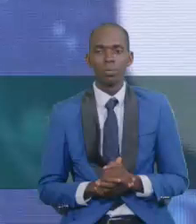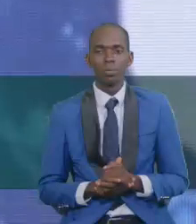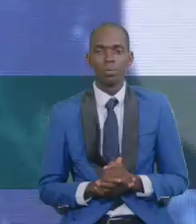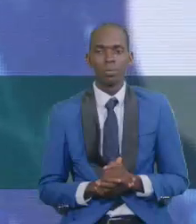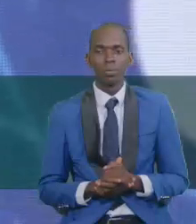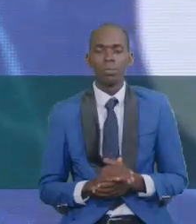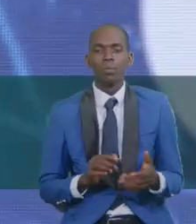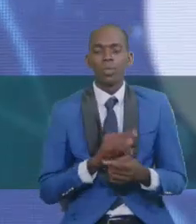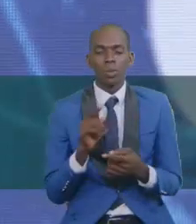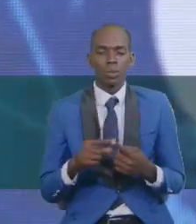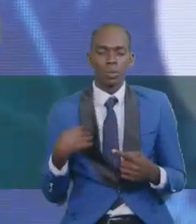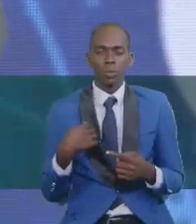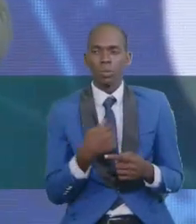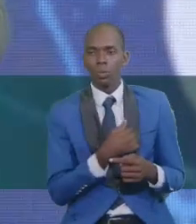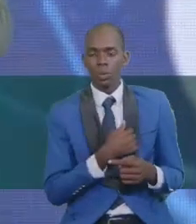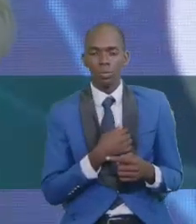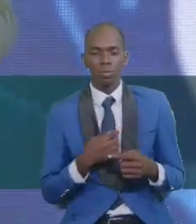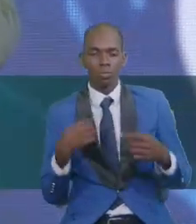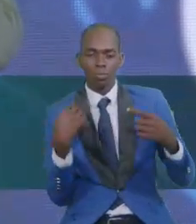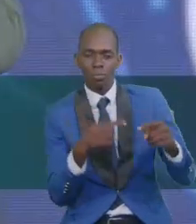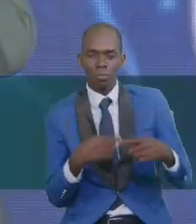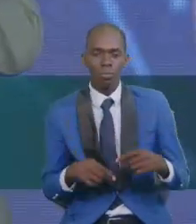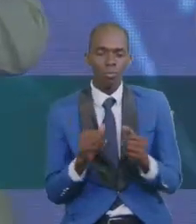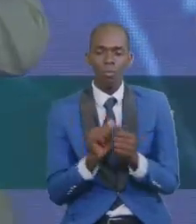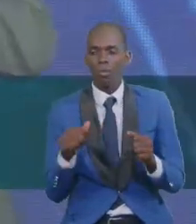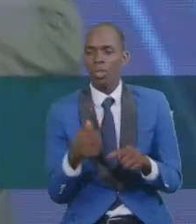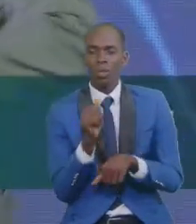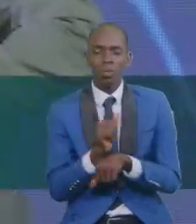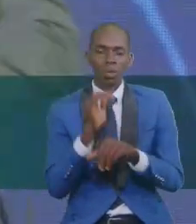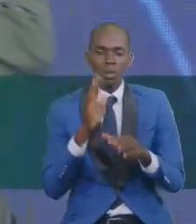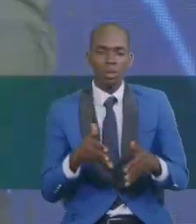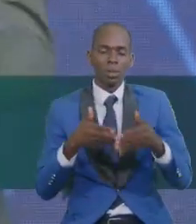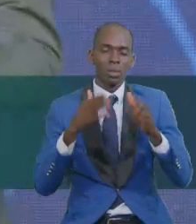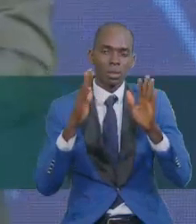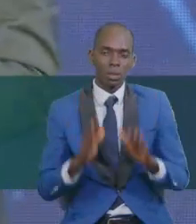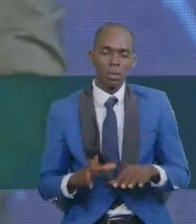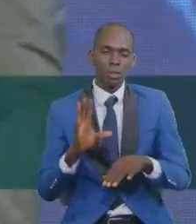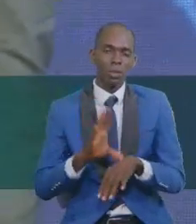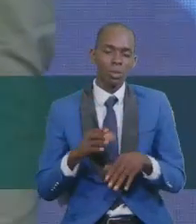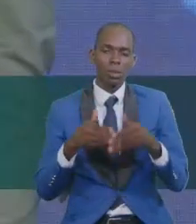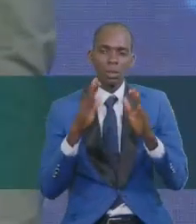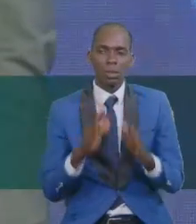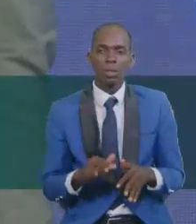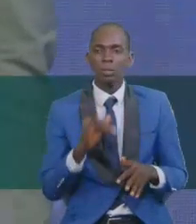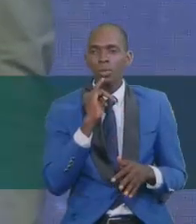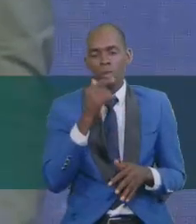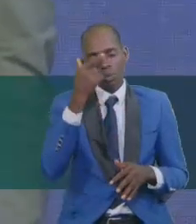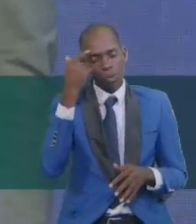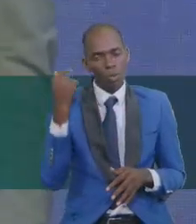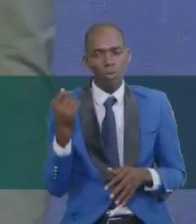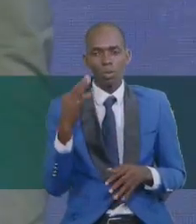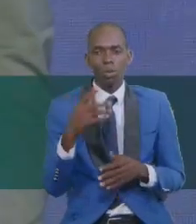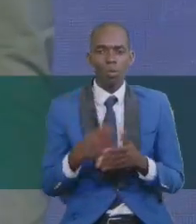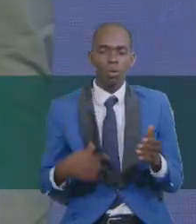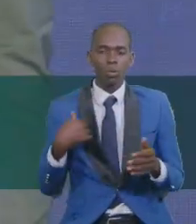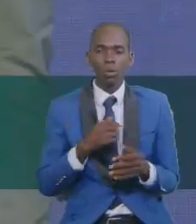When we strive with other workers, other leaders, other church leaders, it's because we think his work is not important,